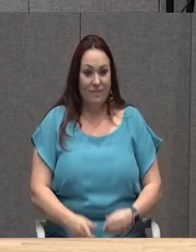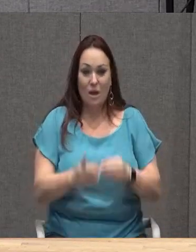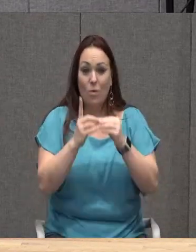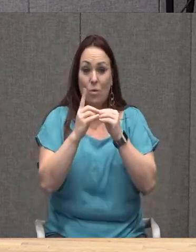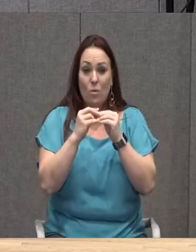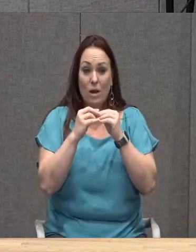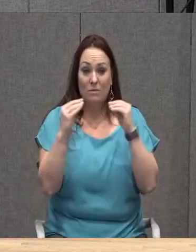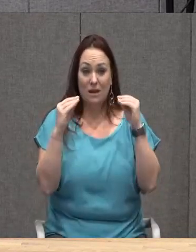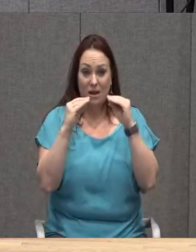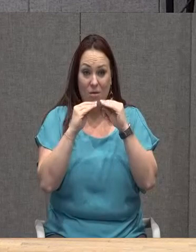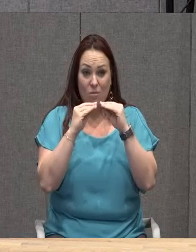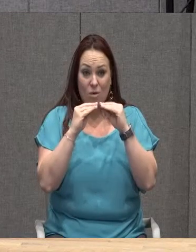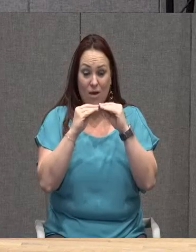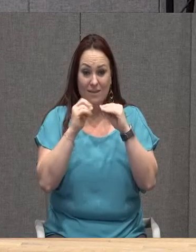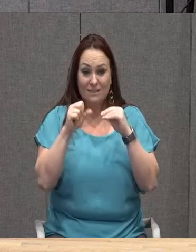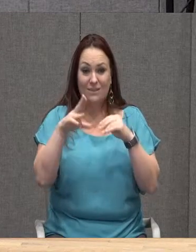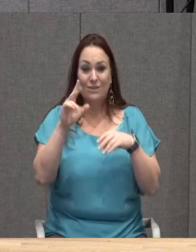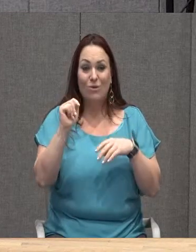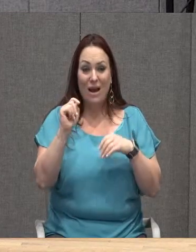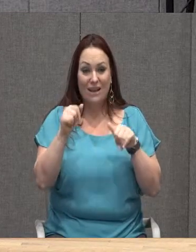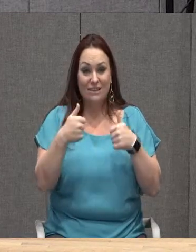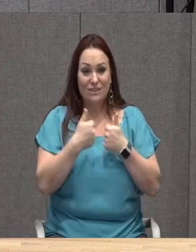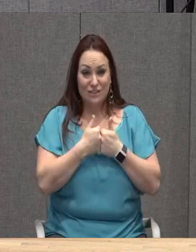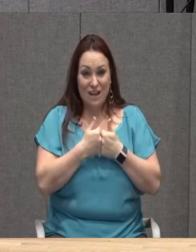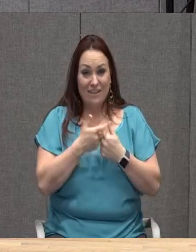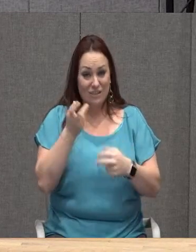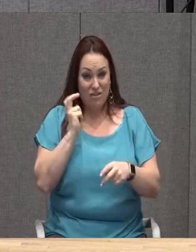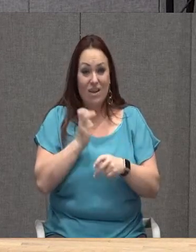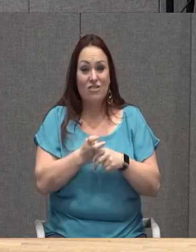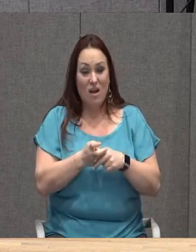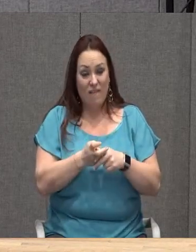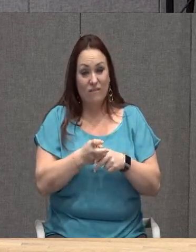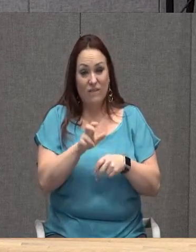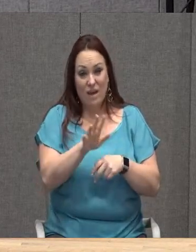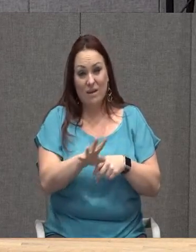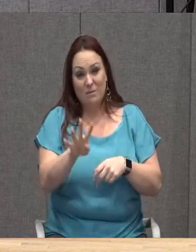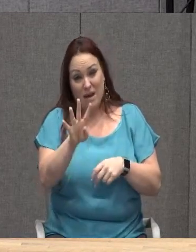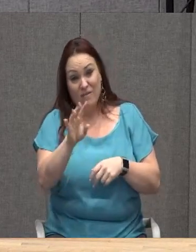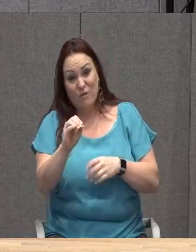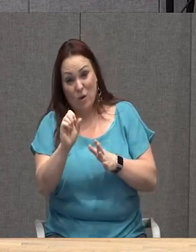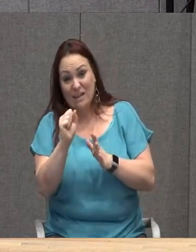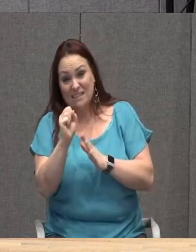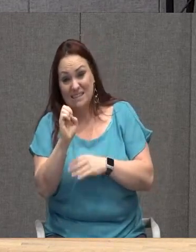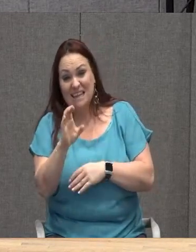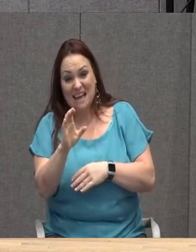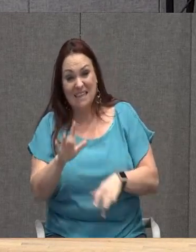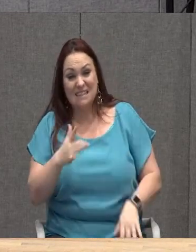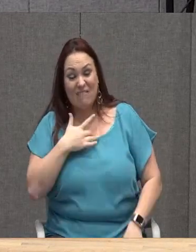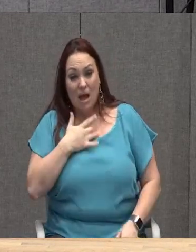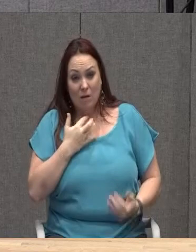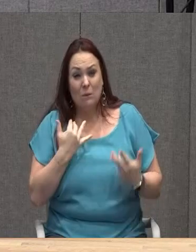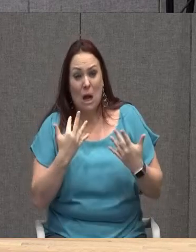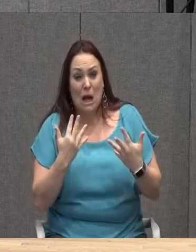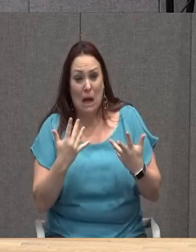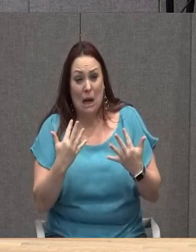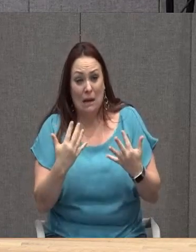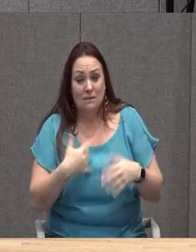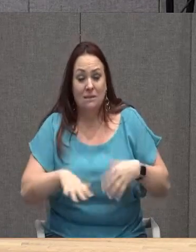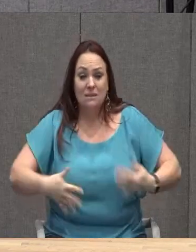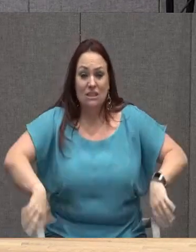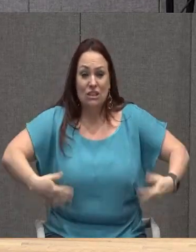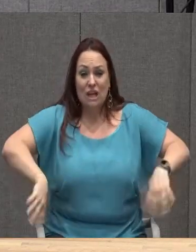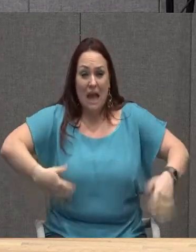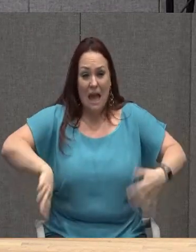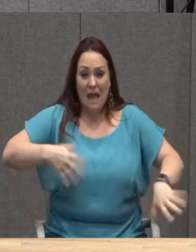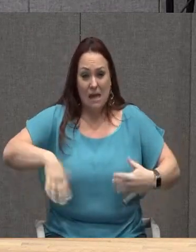minute. That squat challenge got tough at about 40 seconds. So if your legs are sore, kind of shake them out before